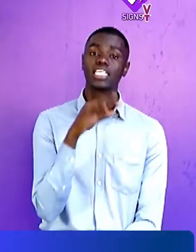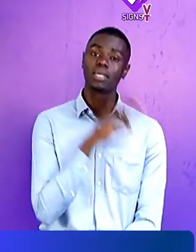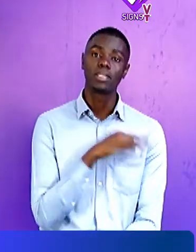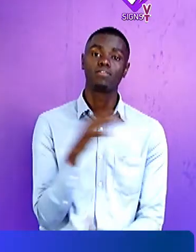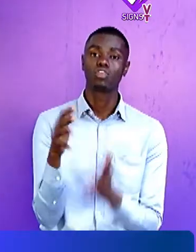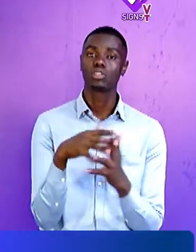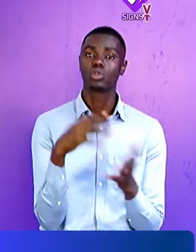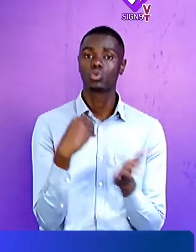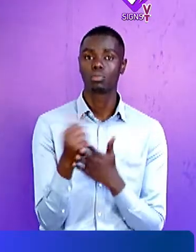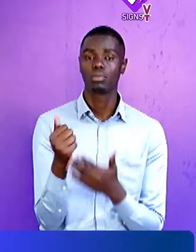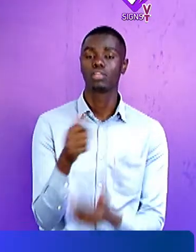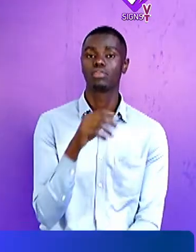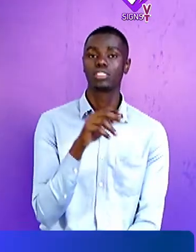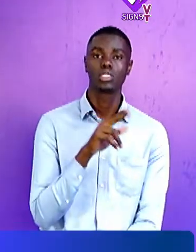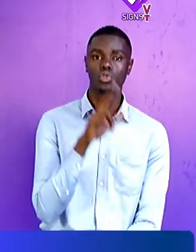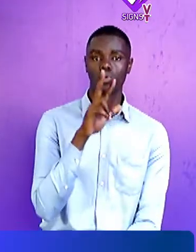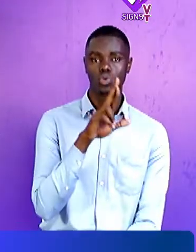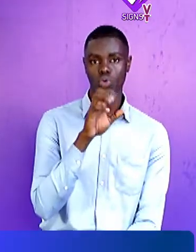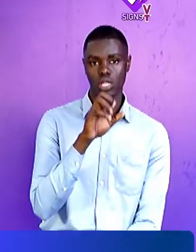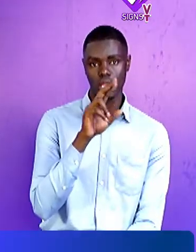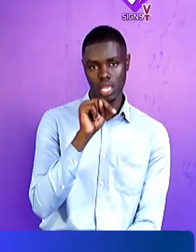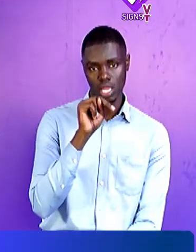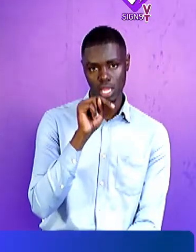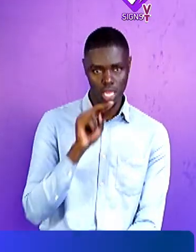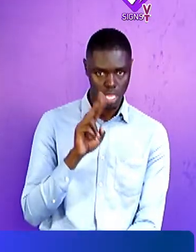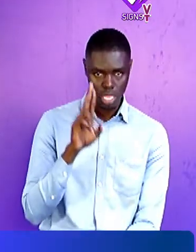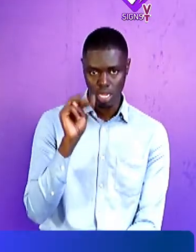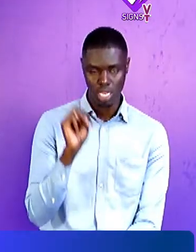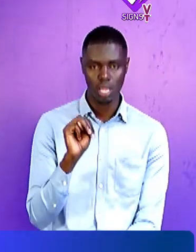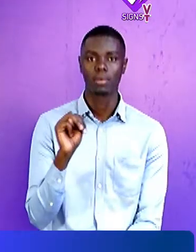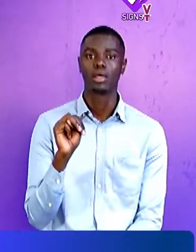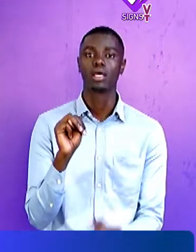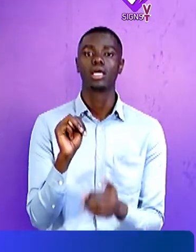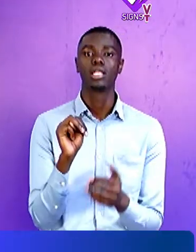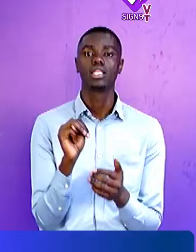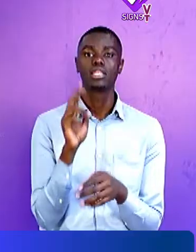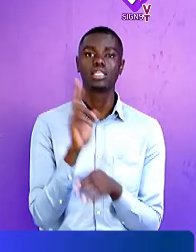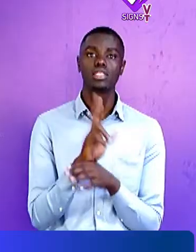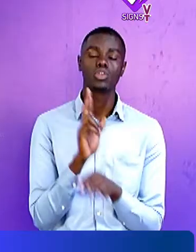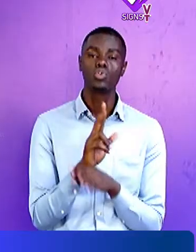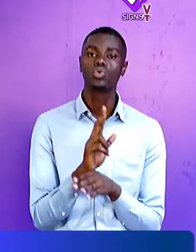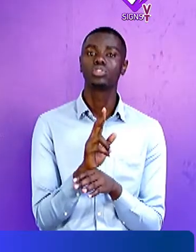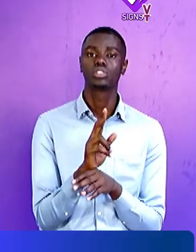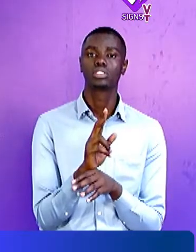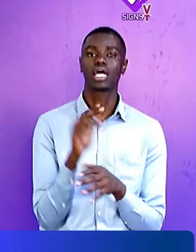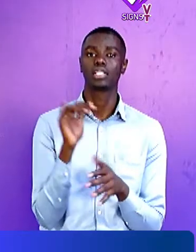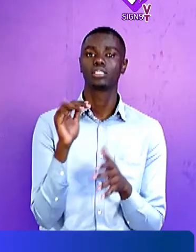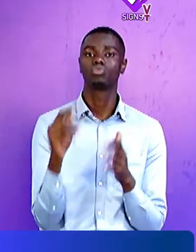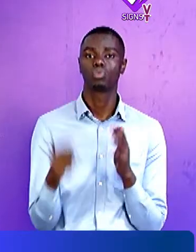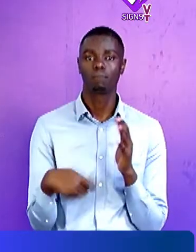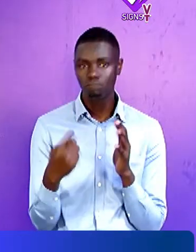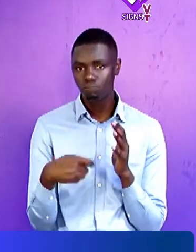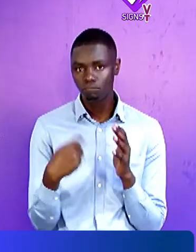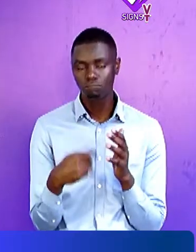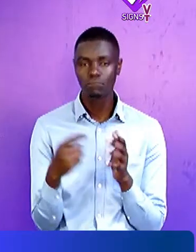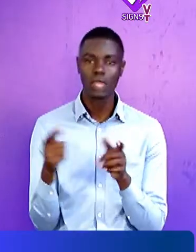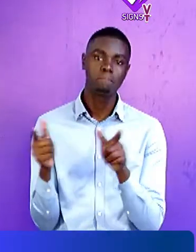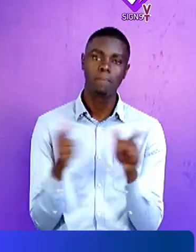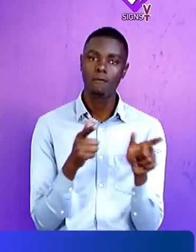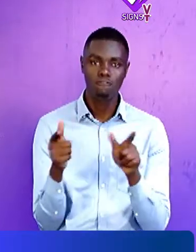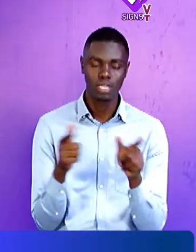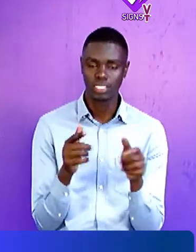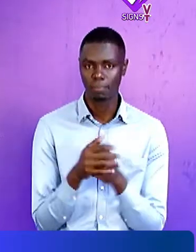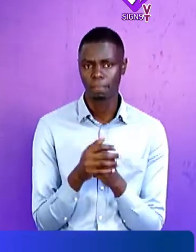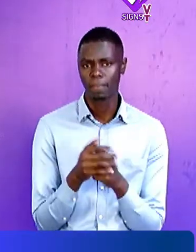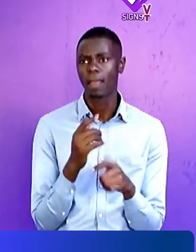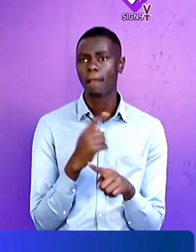to buy this depleted uranium because they use them for providing, maybe manufacturing, weapons and the rest, isn't it? But I'm